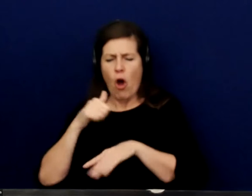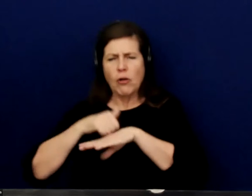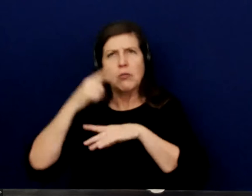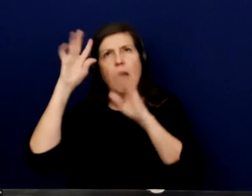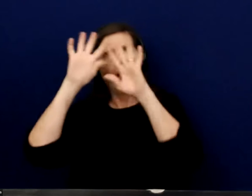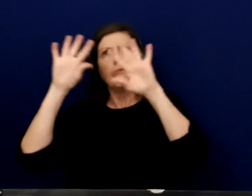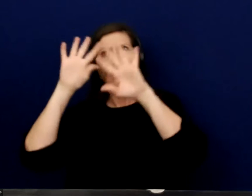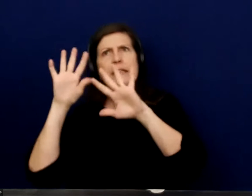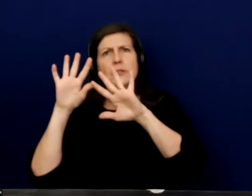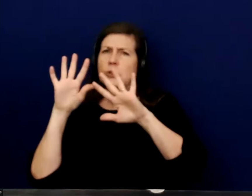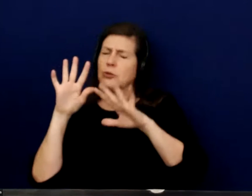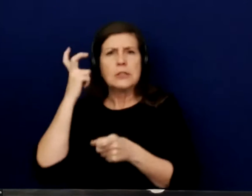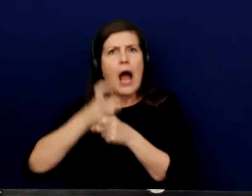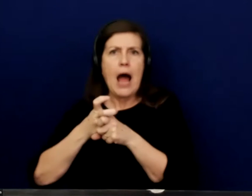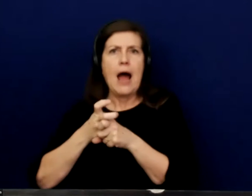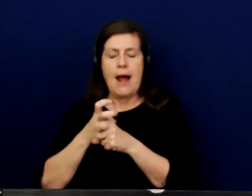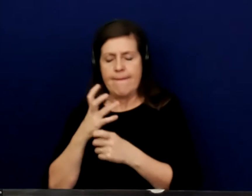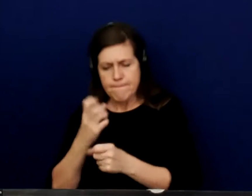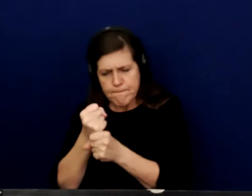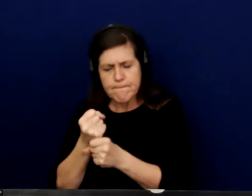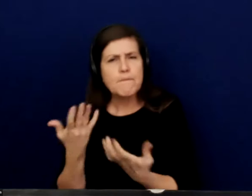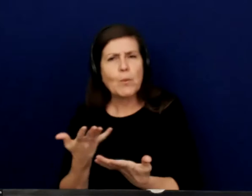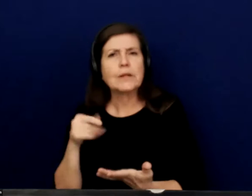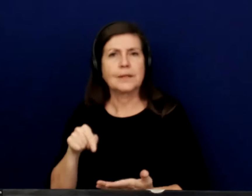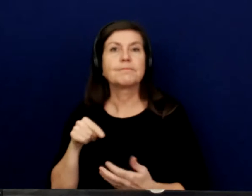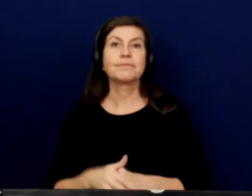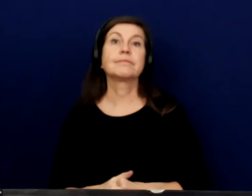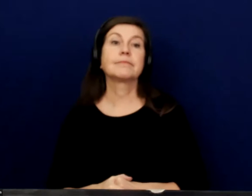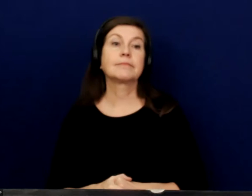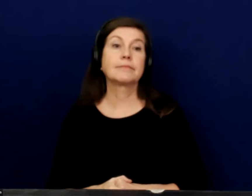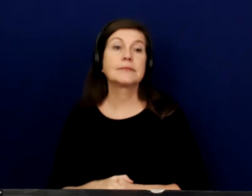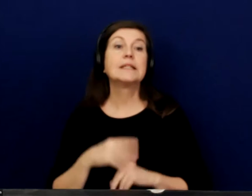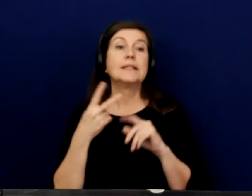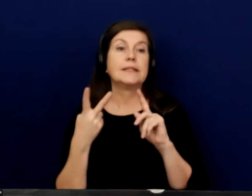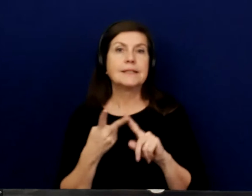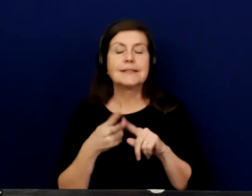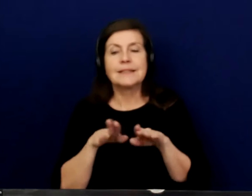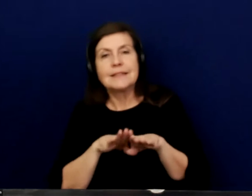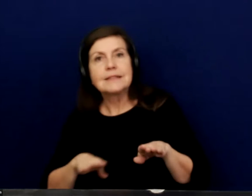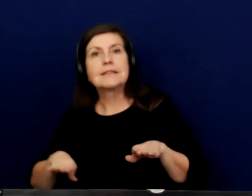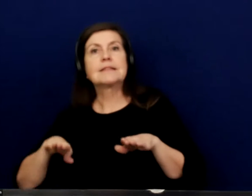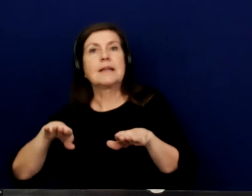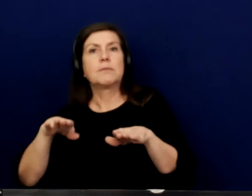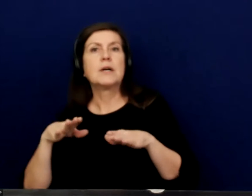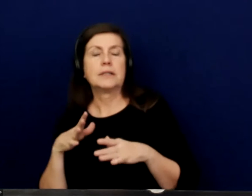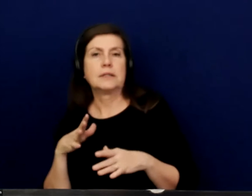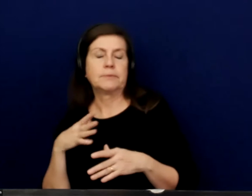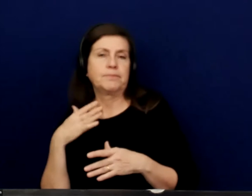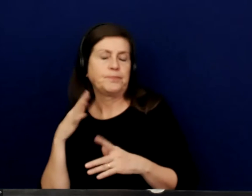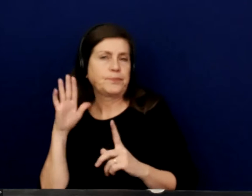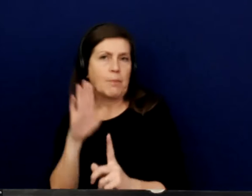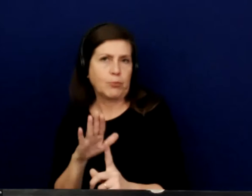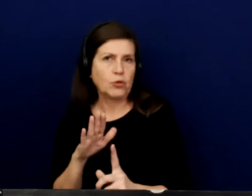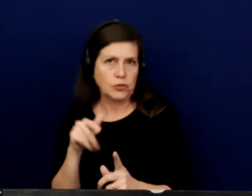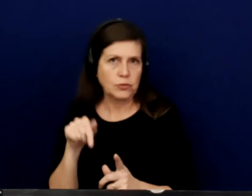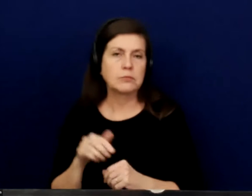The second point was to do this as a stepwise approach. So one of my the experts in my